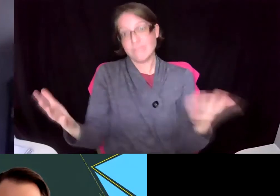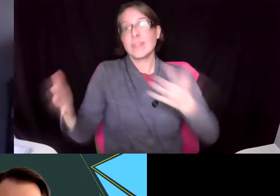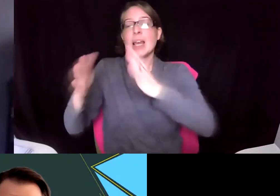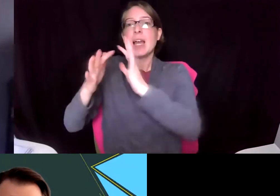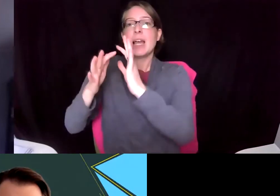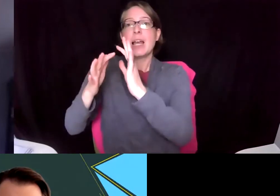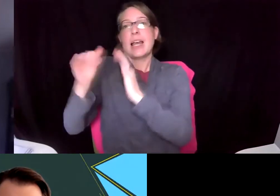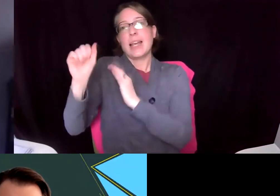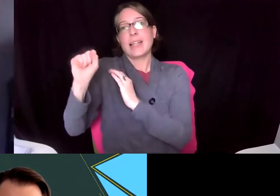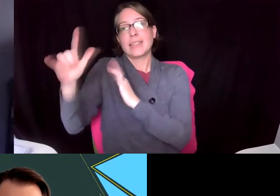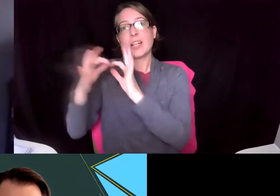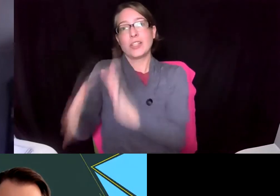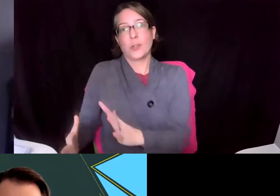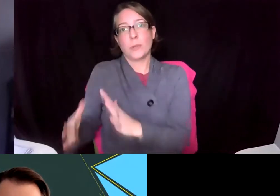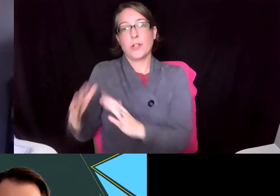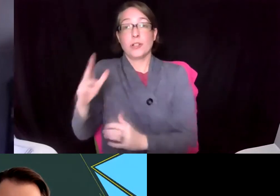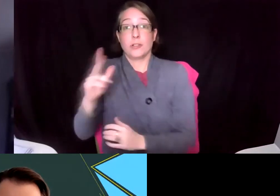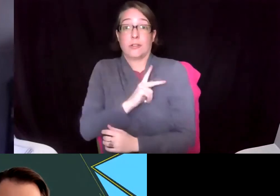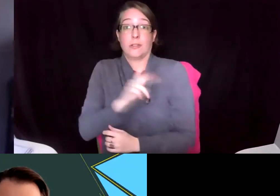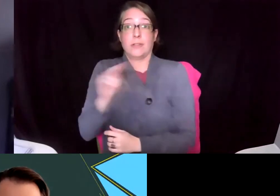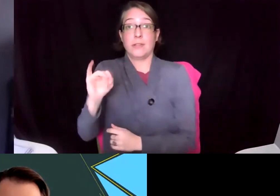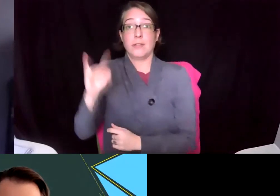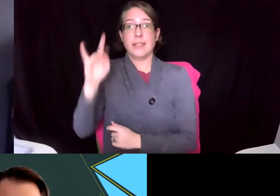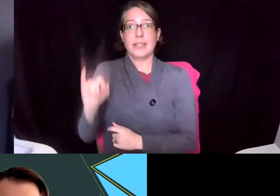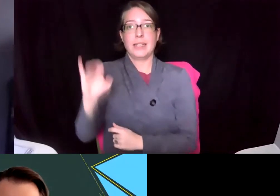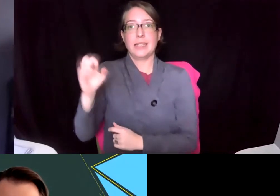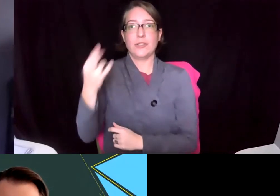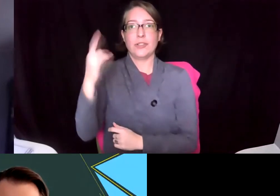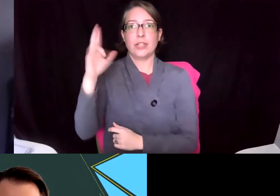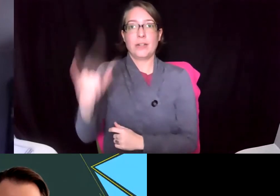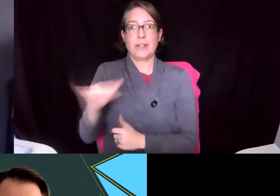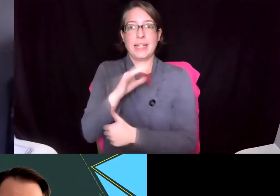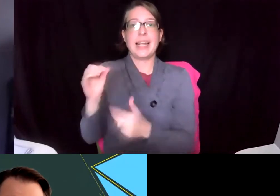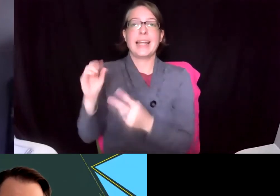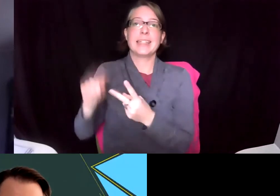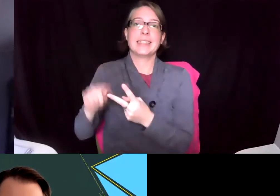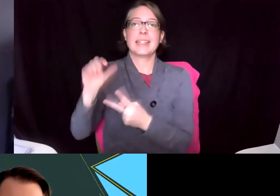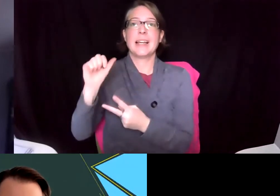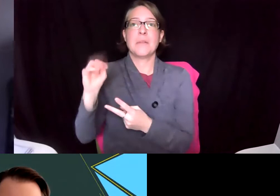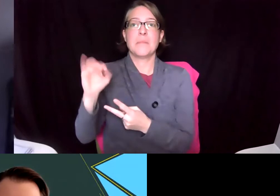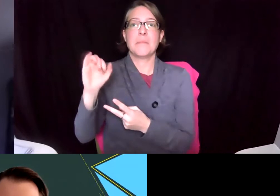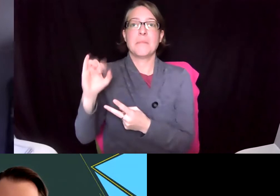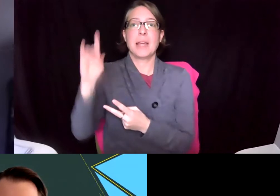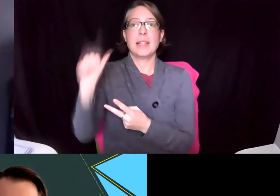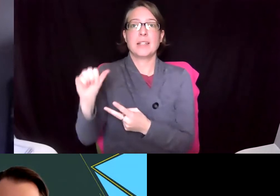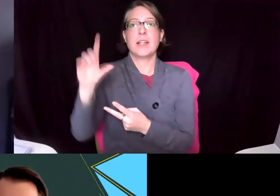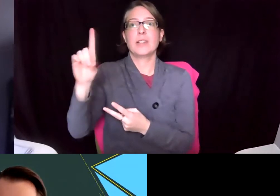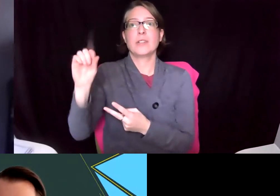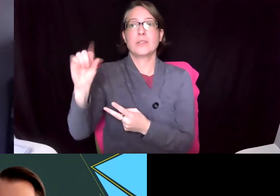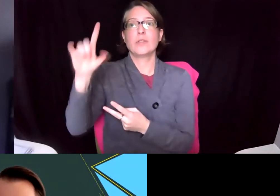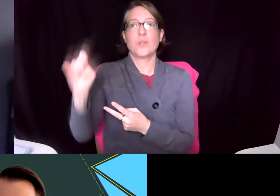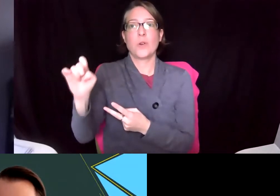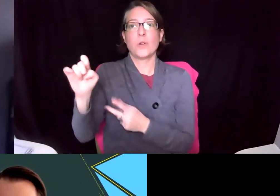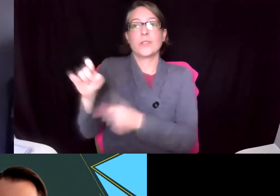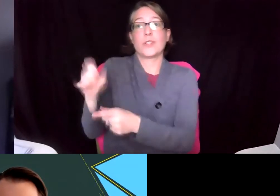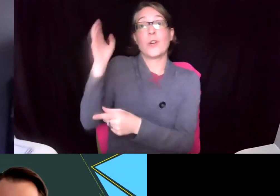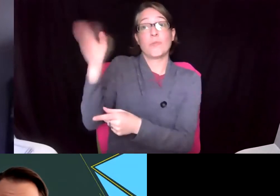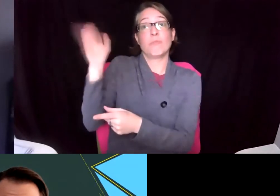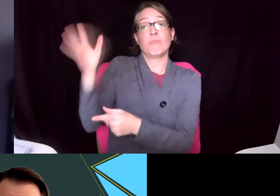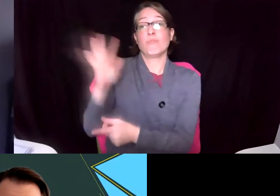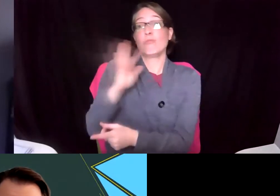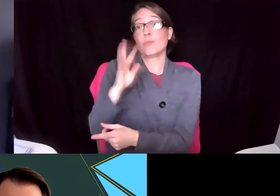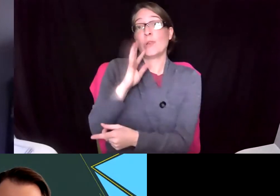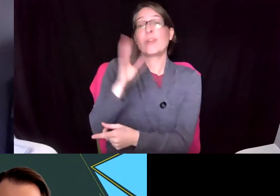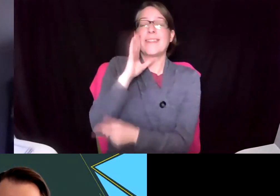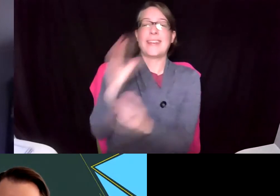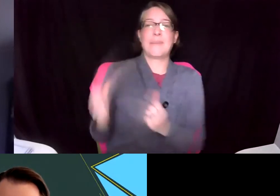and Amanda Dole, here with us to sign the spoken presentations. And they will be voicing a signed presentation for you. And